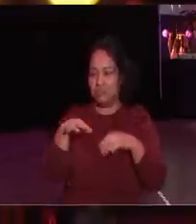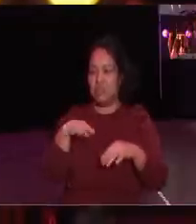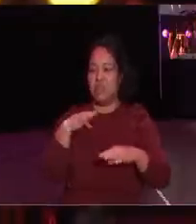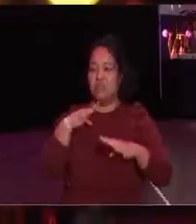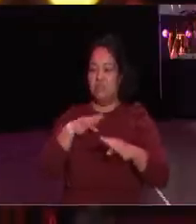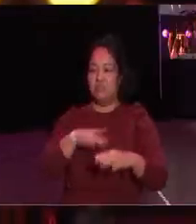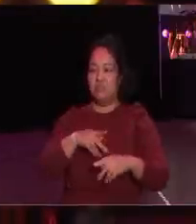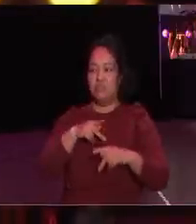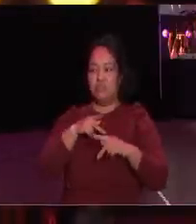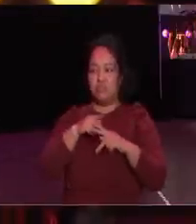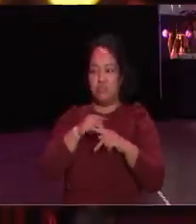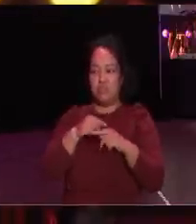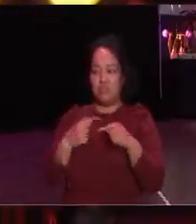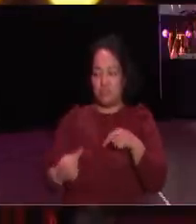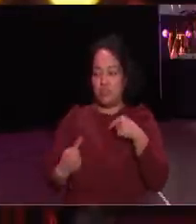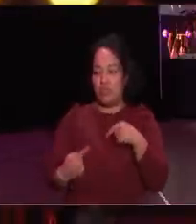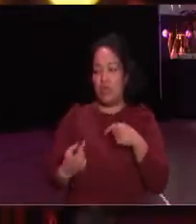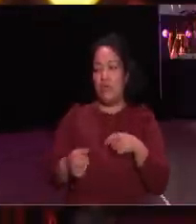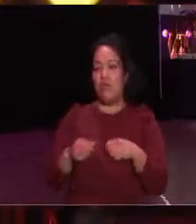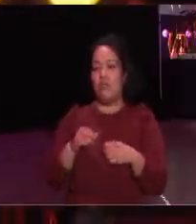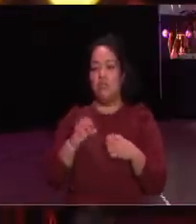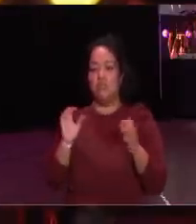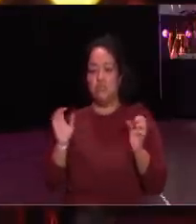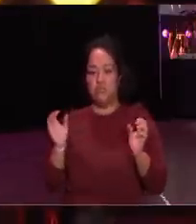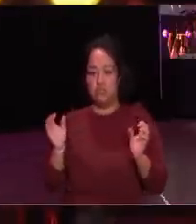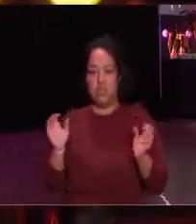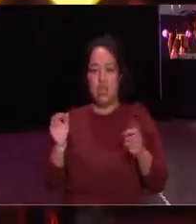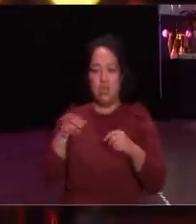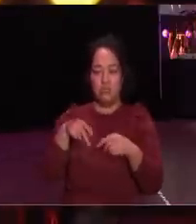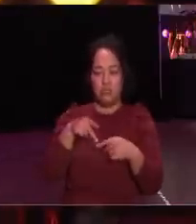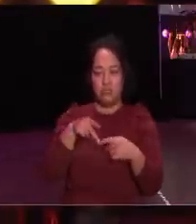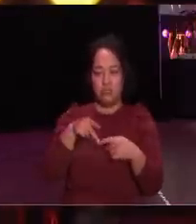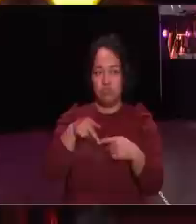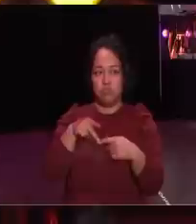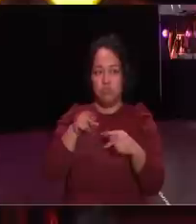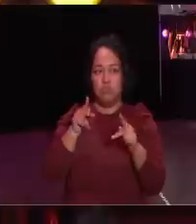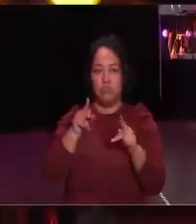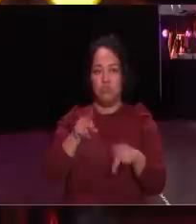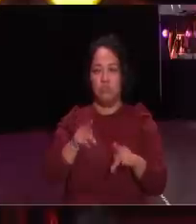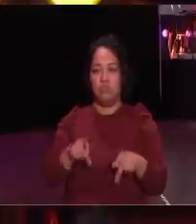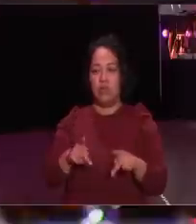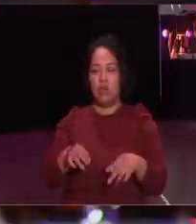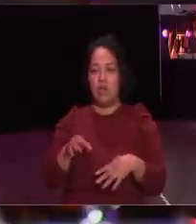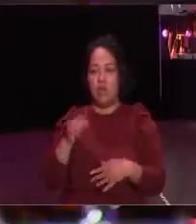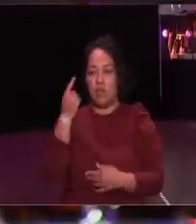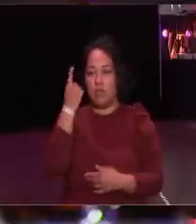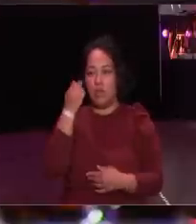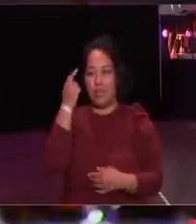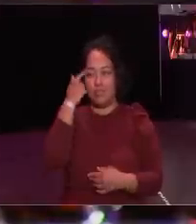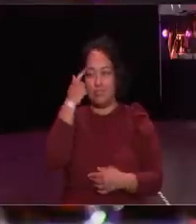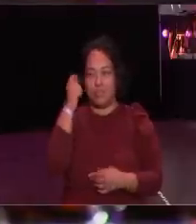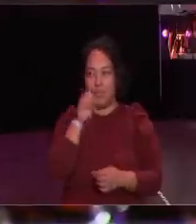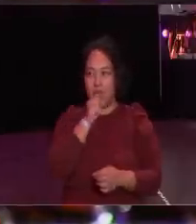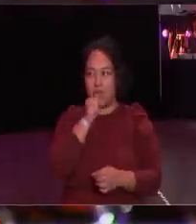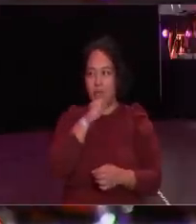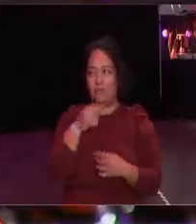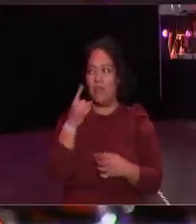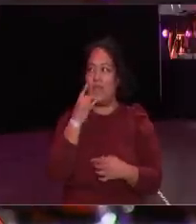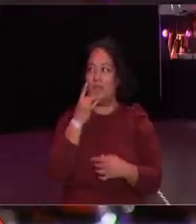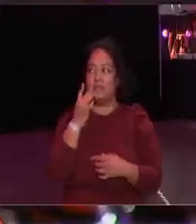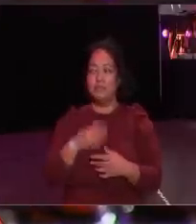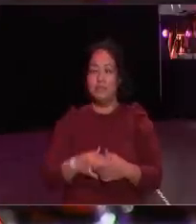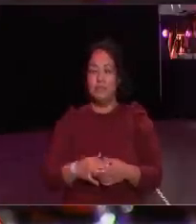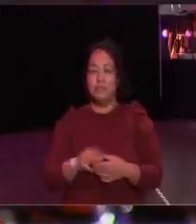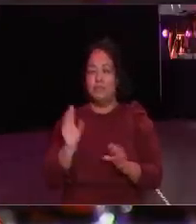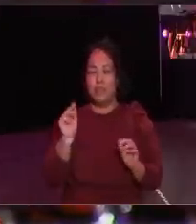the crisis, the problems. Solamente creen que es un asunto de micrófono. They only think it's all about the microphone. Y es un asunto de luces. And about lights.